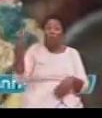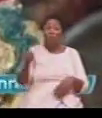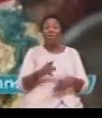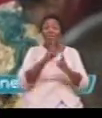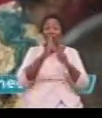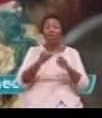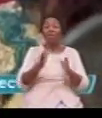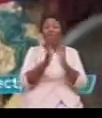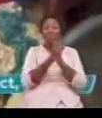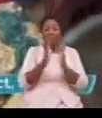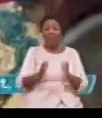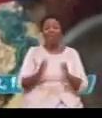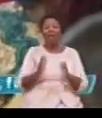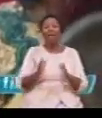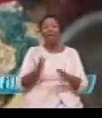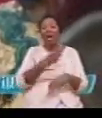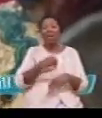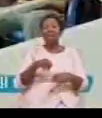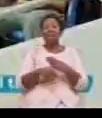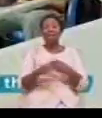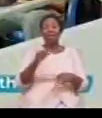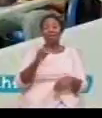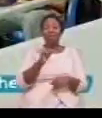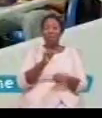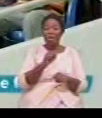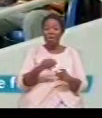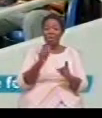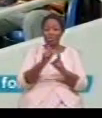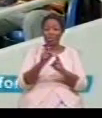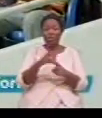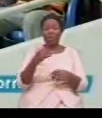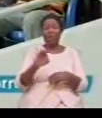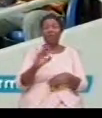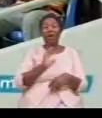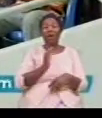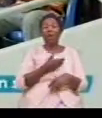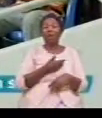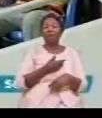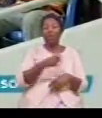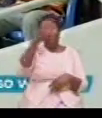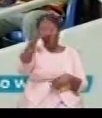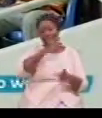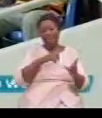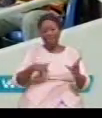anointed servant, our Father in the Lord, the testimonies are so many.